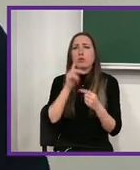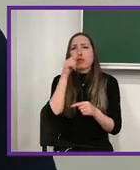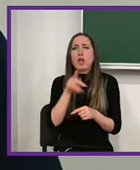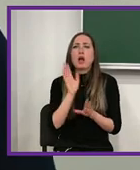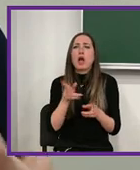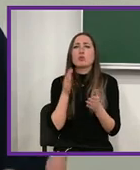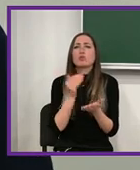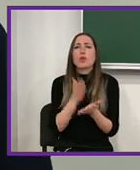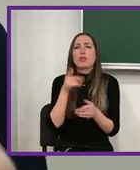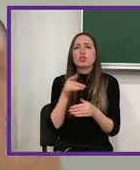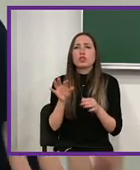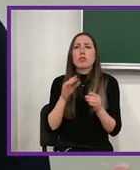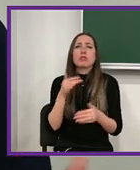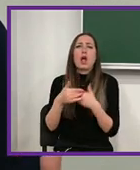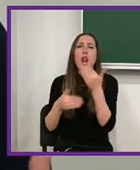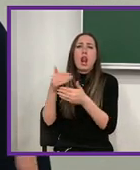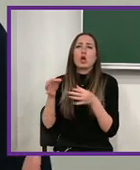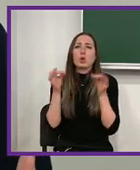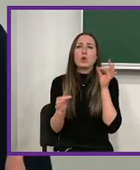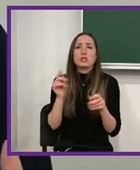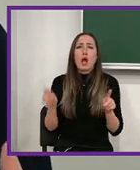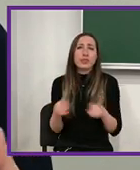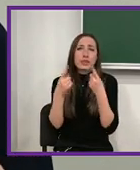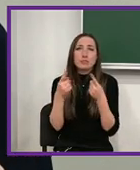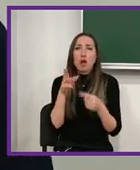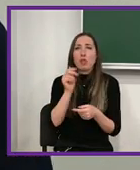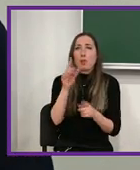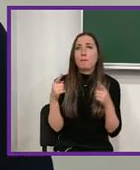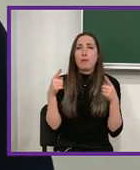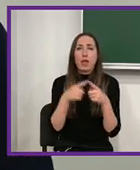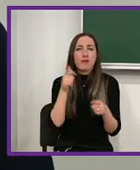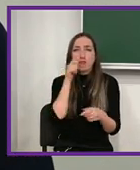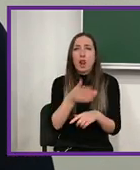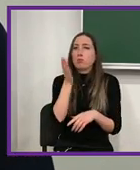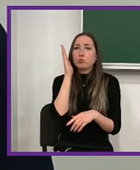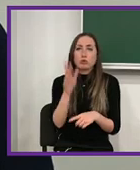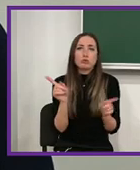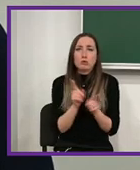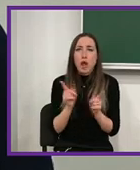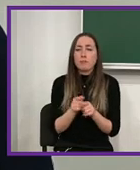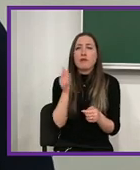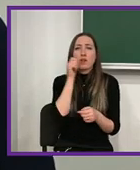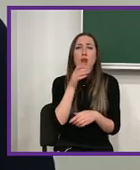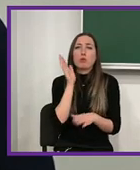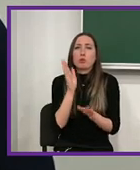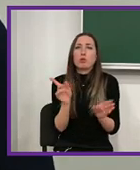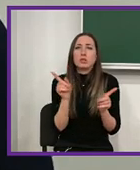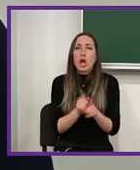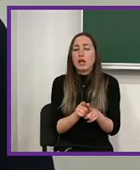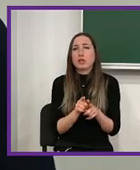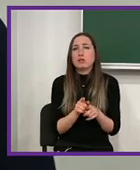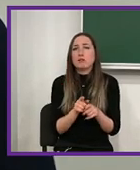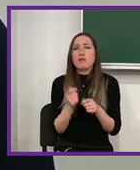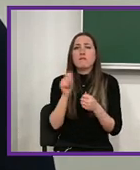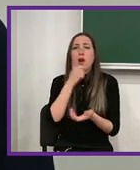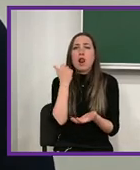we have a CSDD or not, the UNGPs will still be there and will still be the guiding kind of framework the company should be using. So I think that